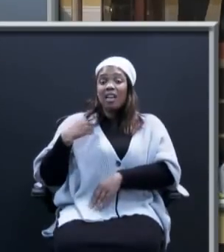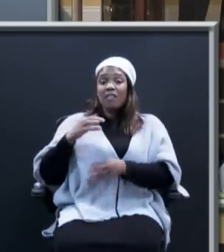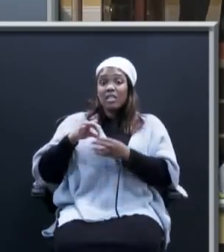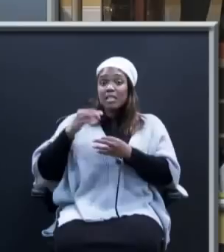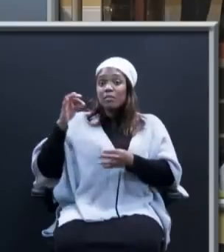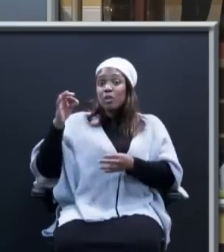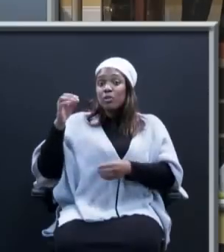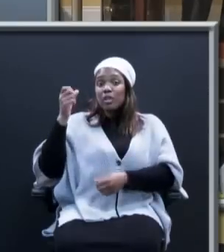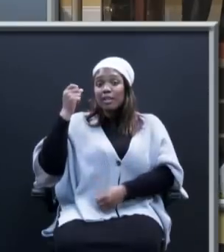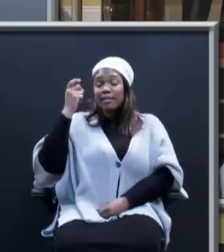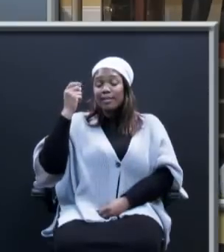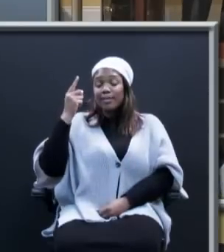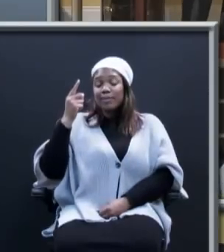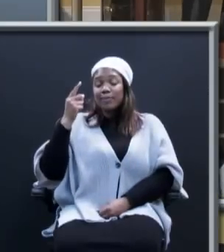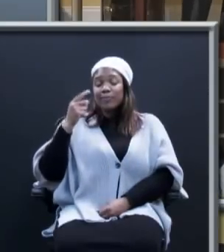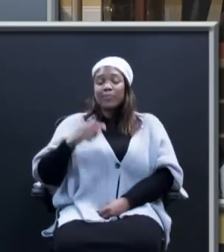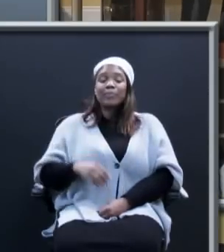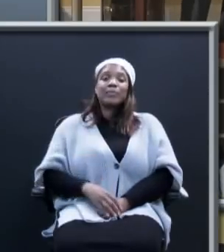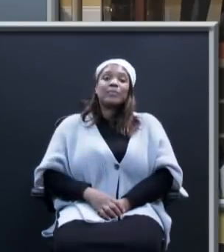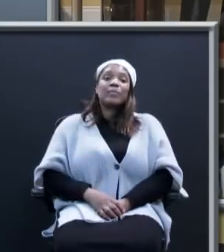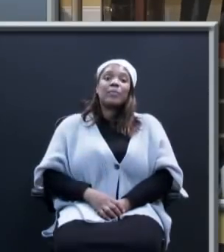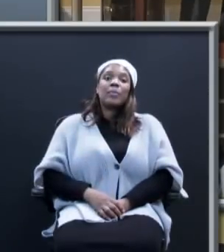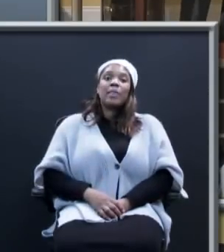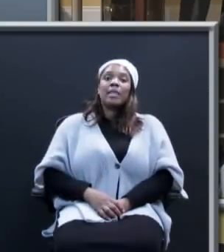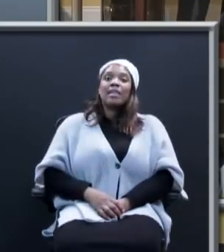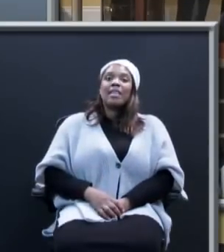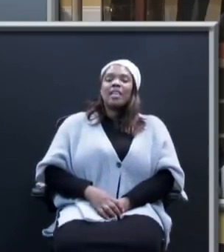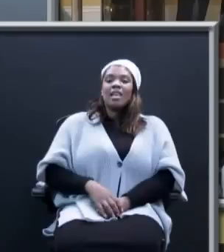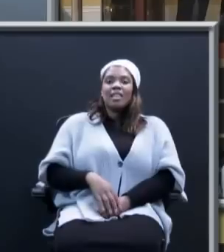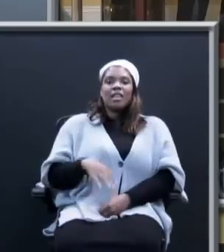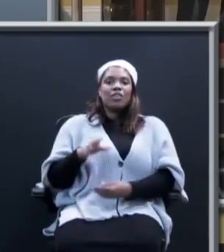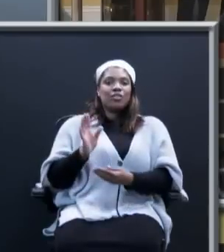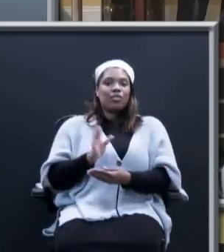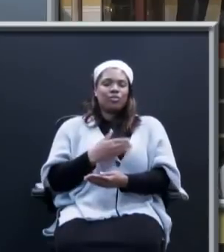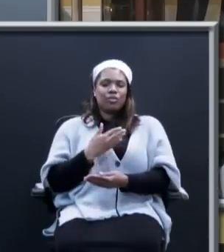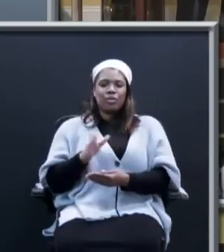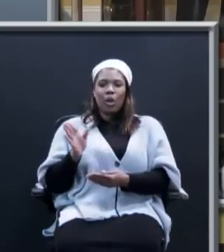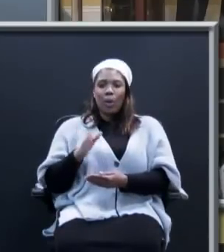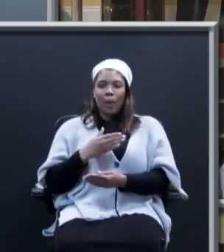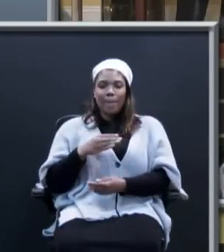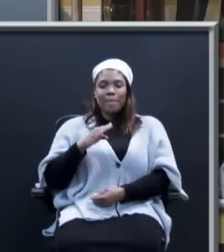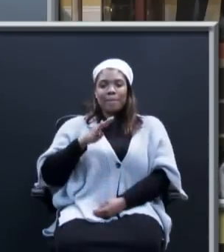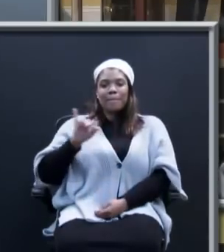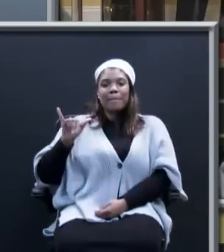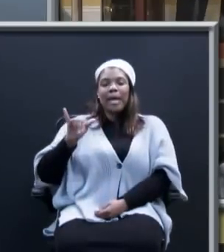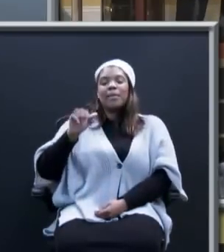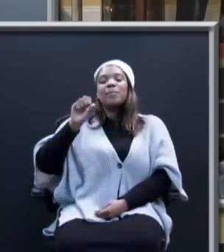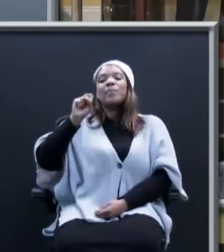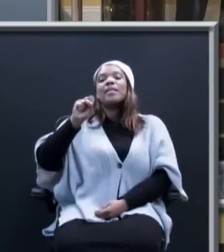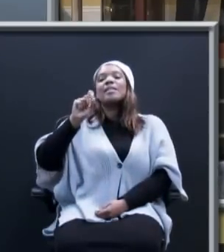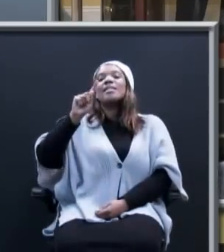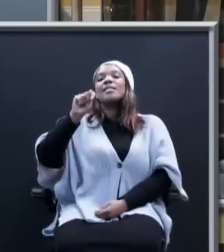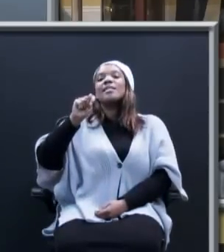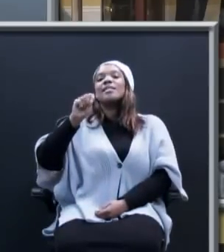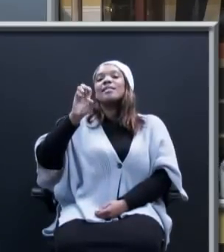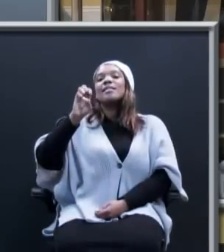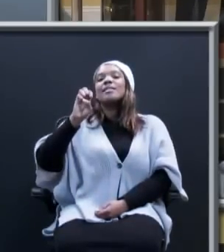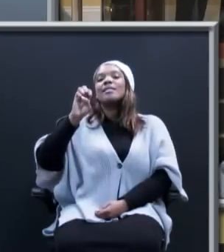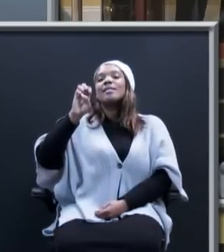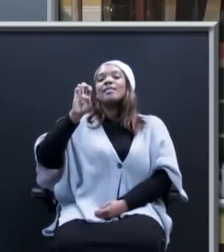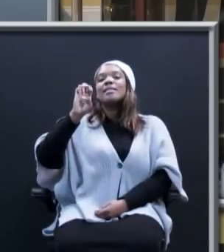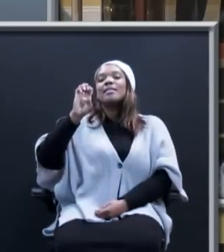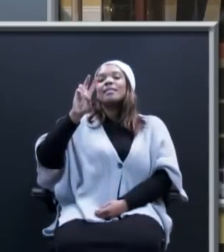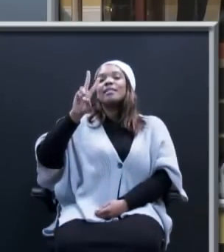And Stevie Wonder had a song out there, when you believe in things that you understand that you don't understand, you're in trouble. It is all that